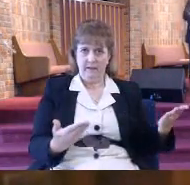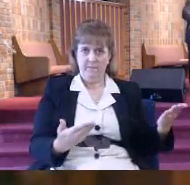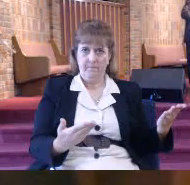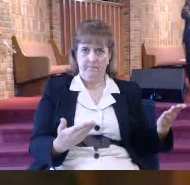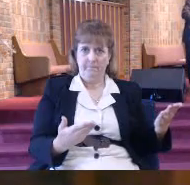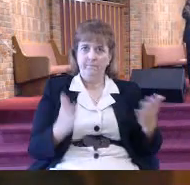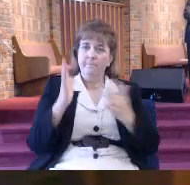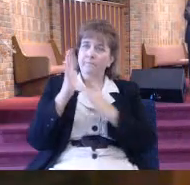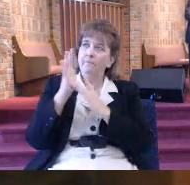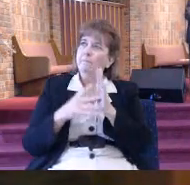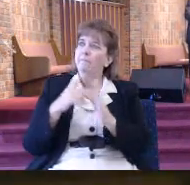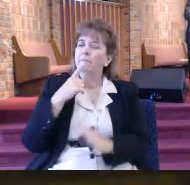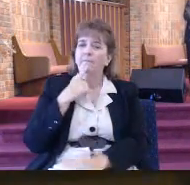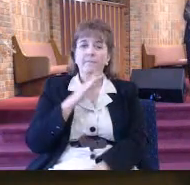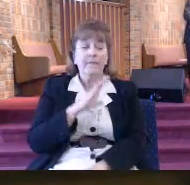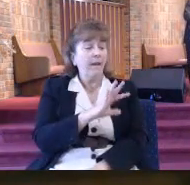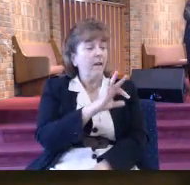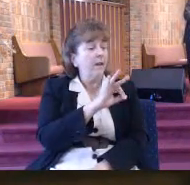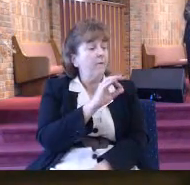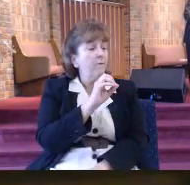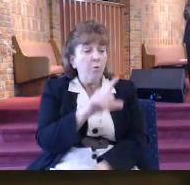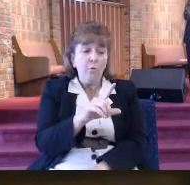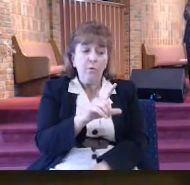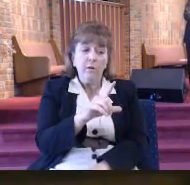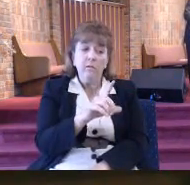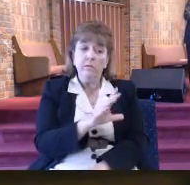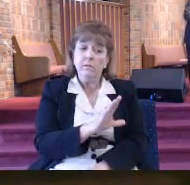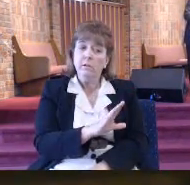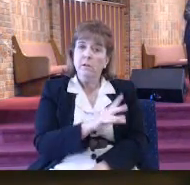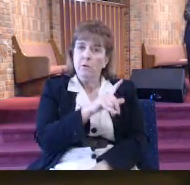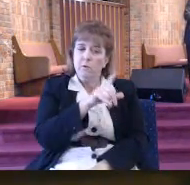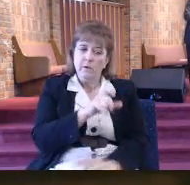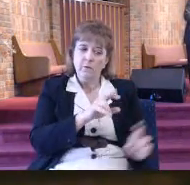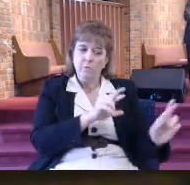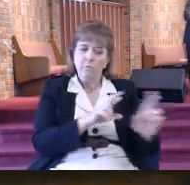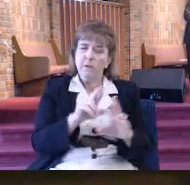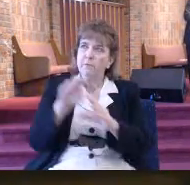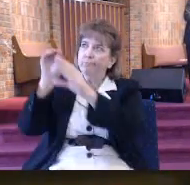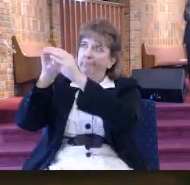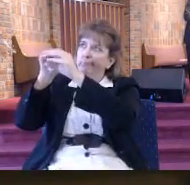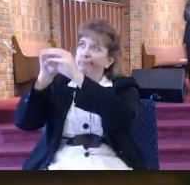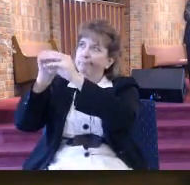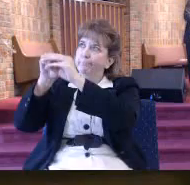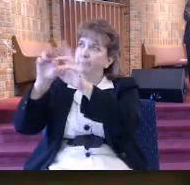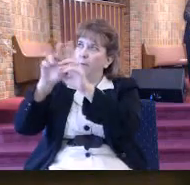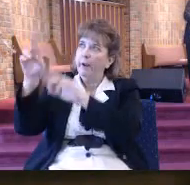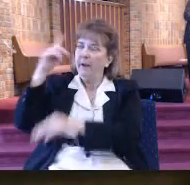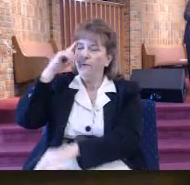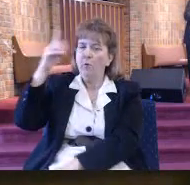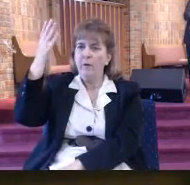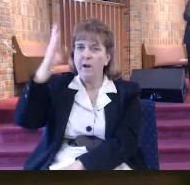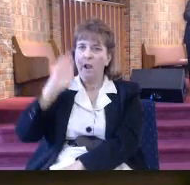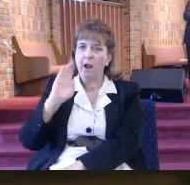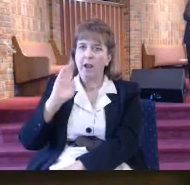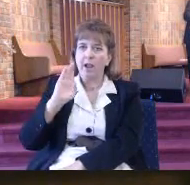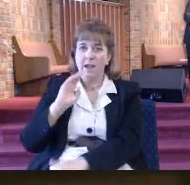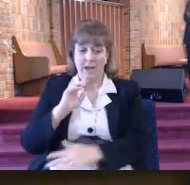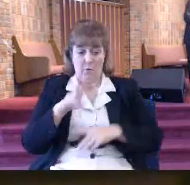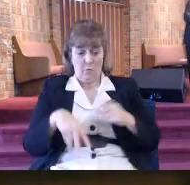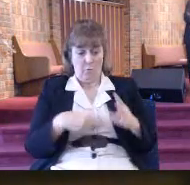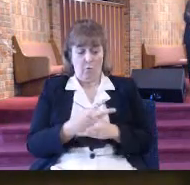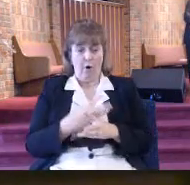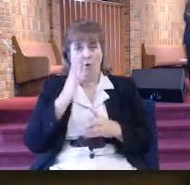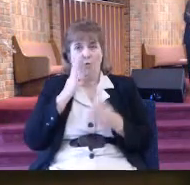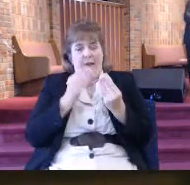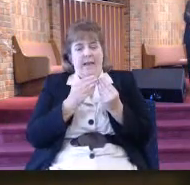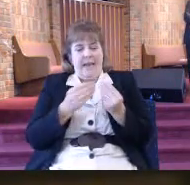But Jesus said, you're a fool if you don't lay up treasure toward God. This world will come to an end. The